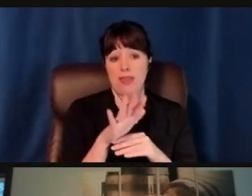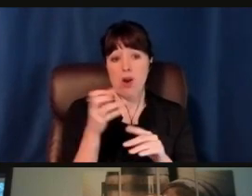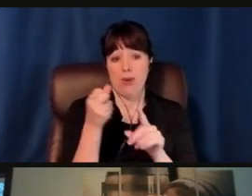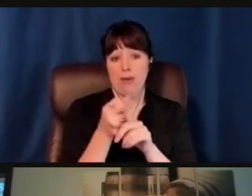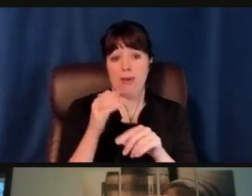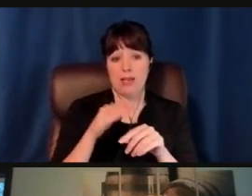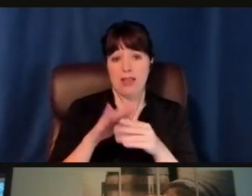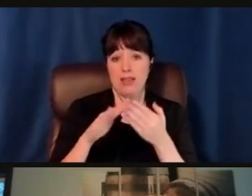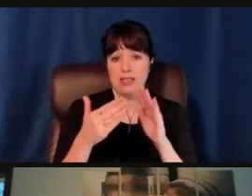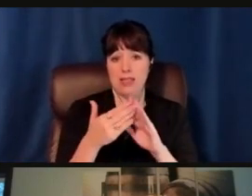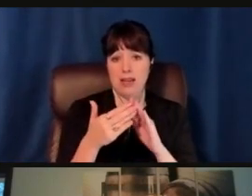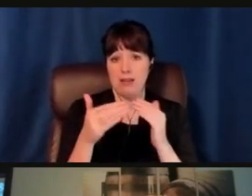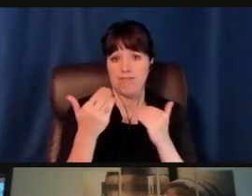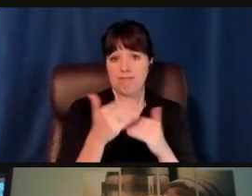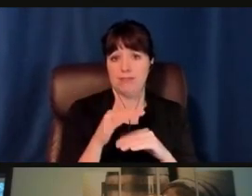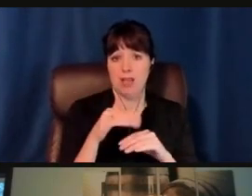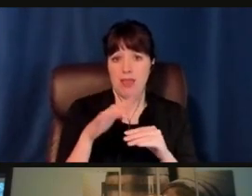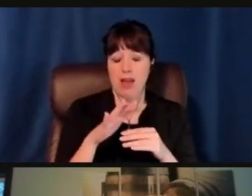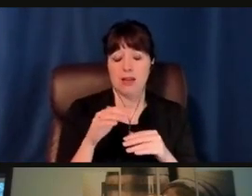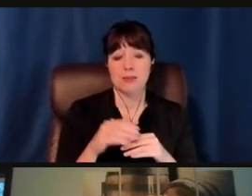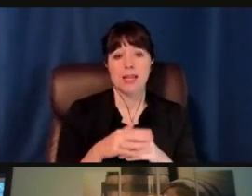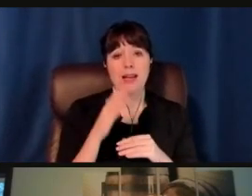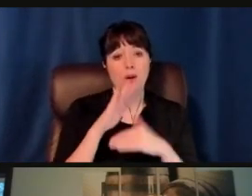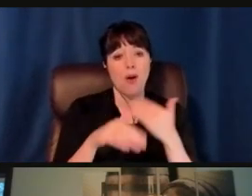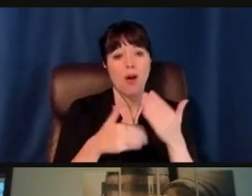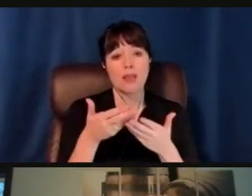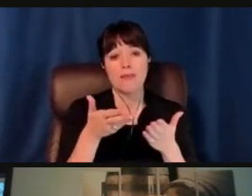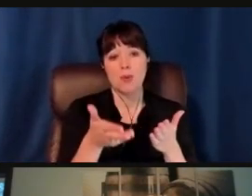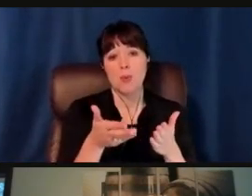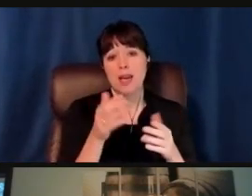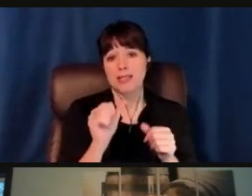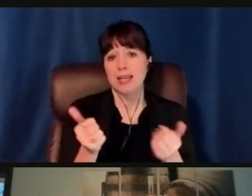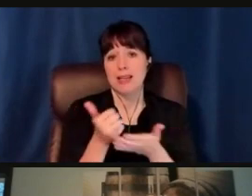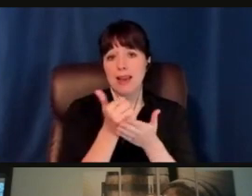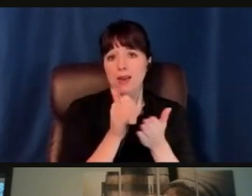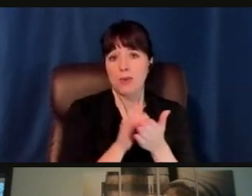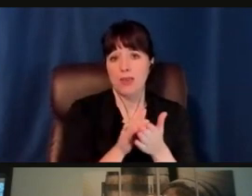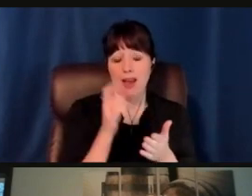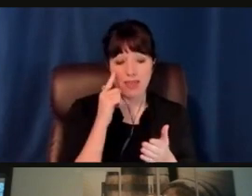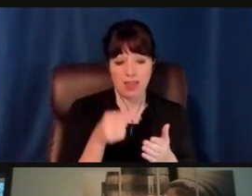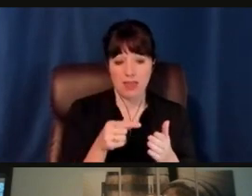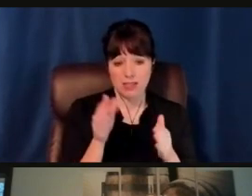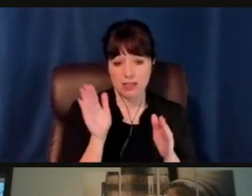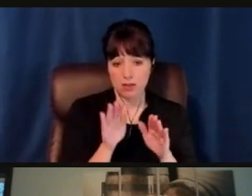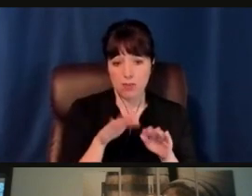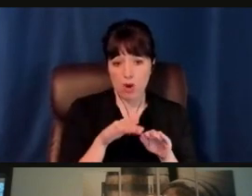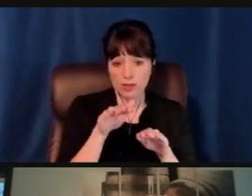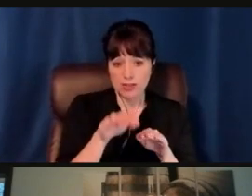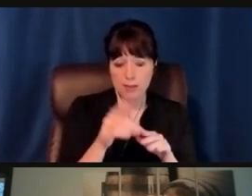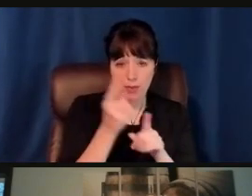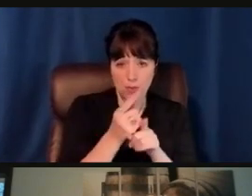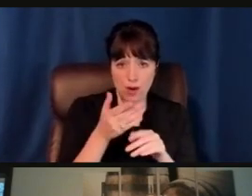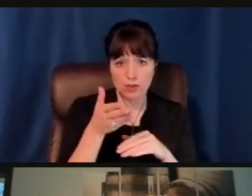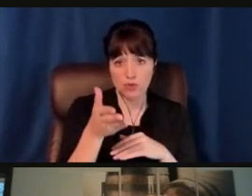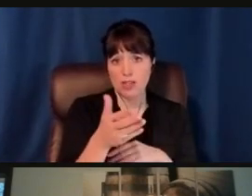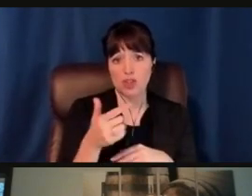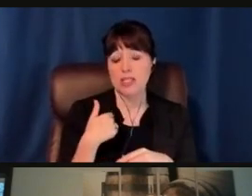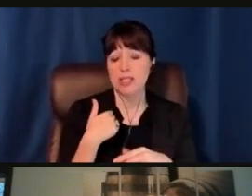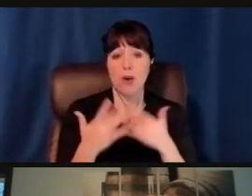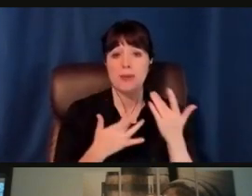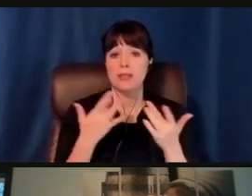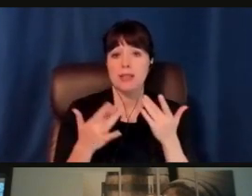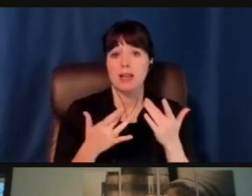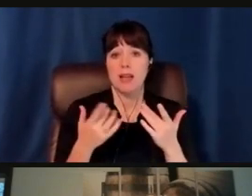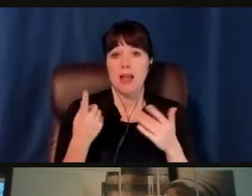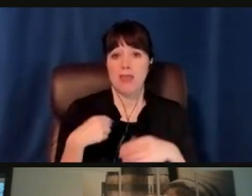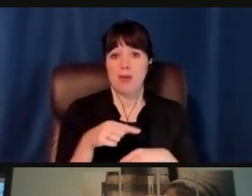realm and all of the ways that they can aid in that. And I think that this is a small step in the right direction. I'm excited for us